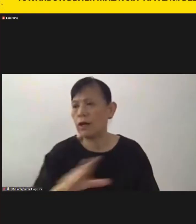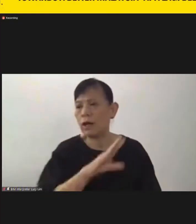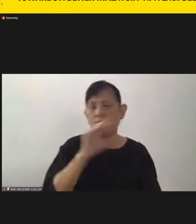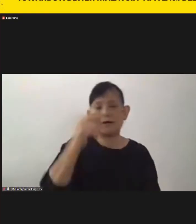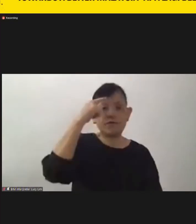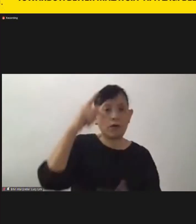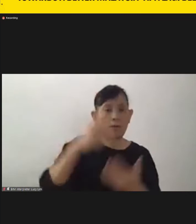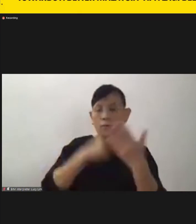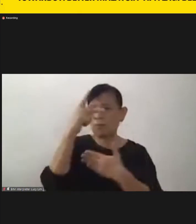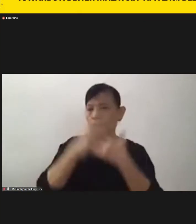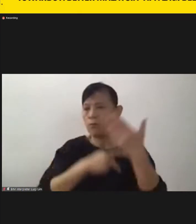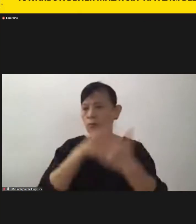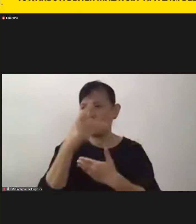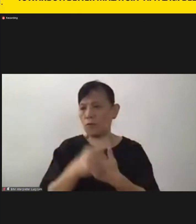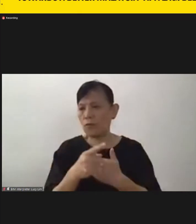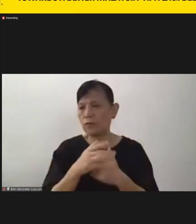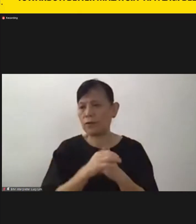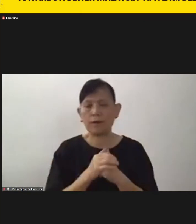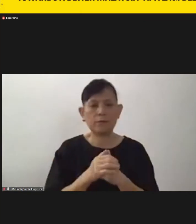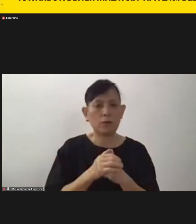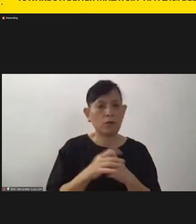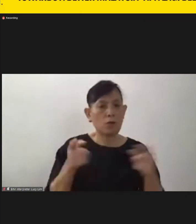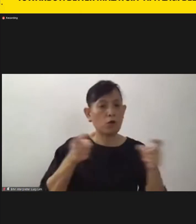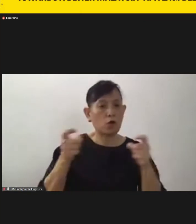coordinator from UndiSabah.